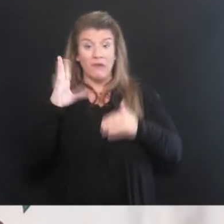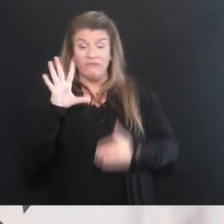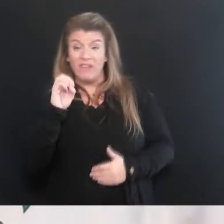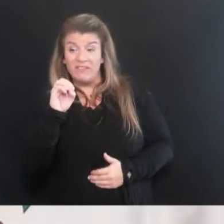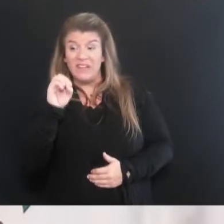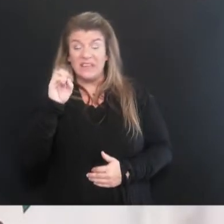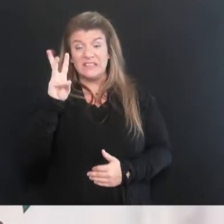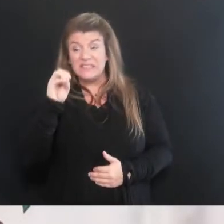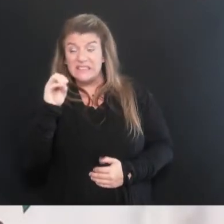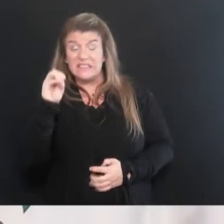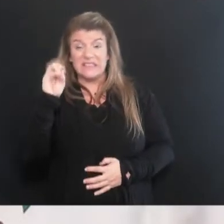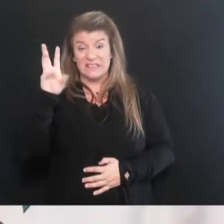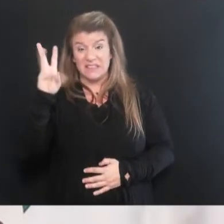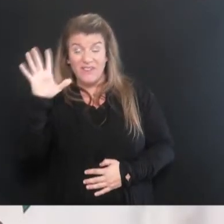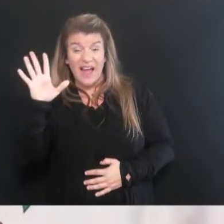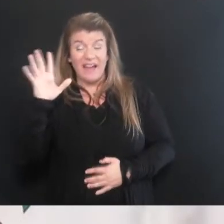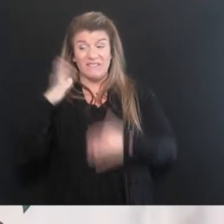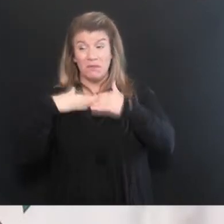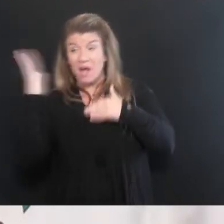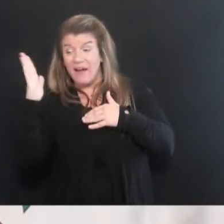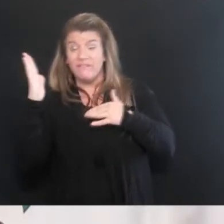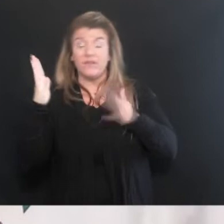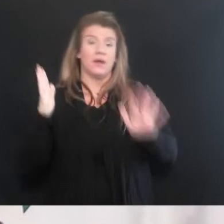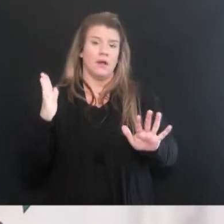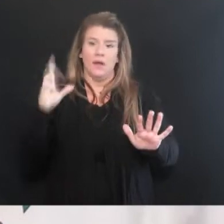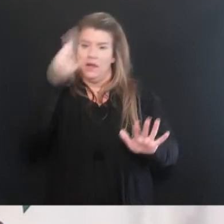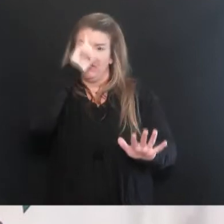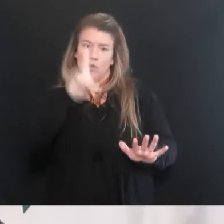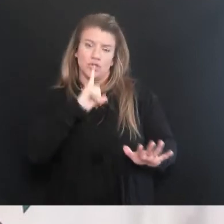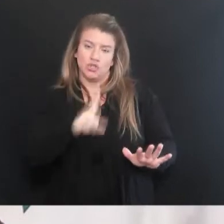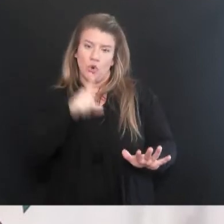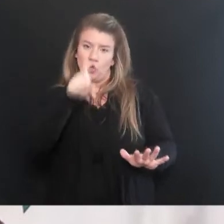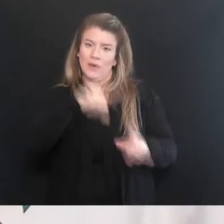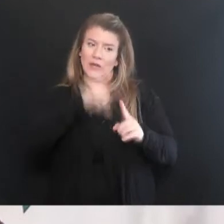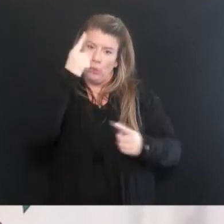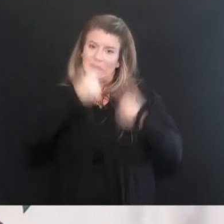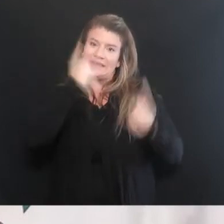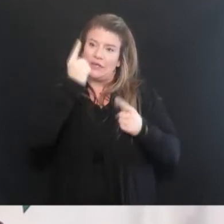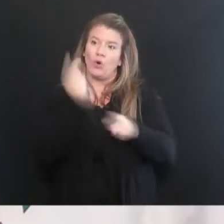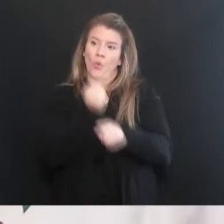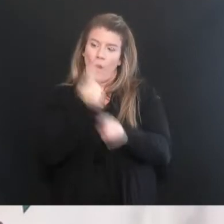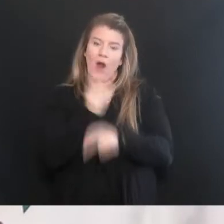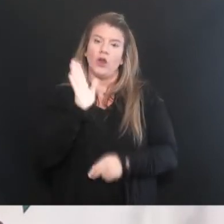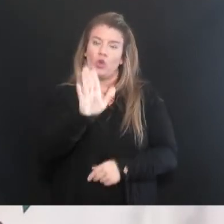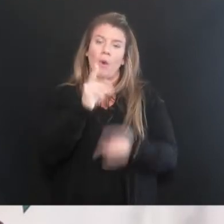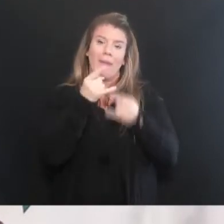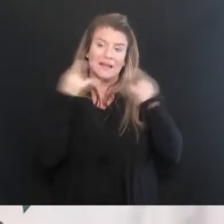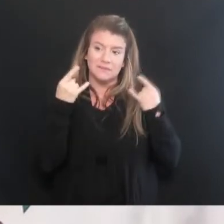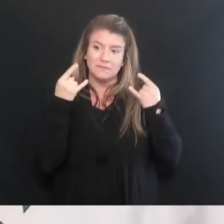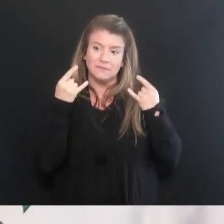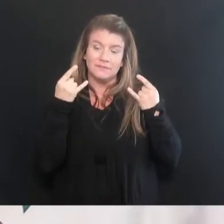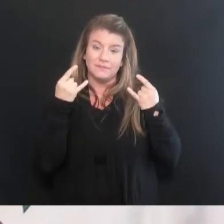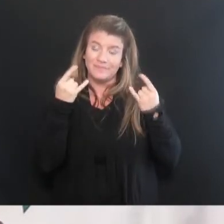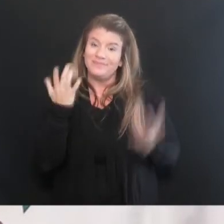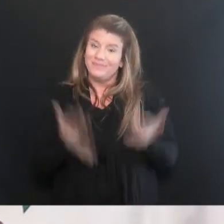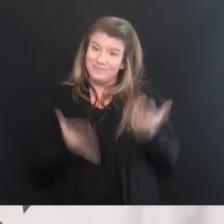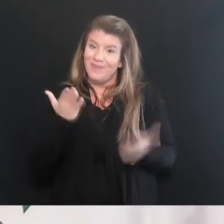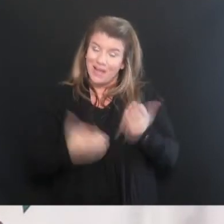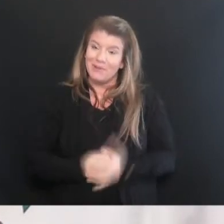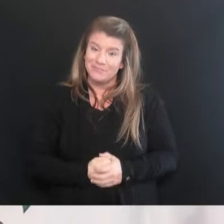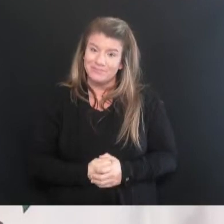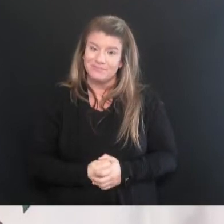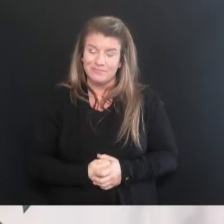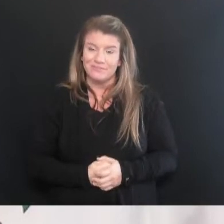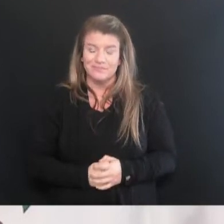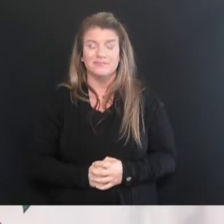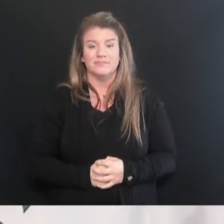or 60 or 65, absolutely think about it. Just think about it. You may very well need to be wearing a